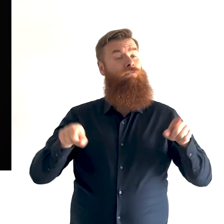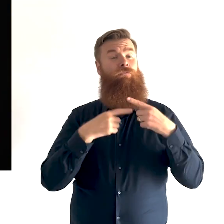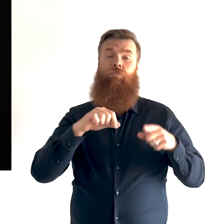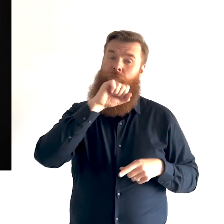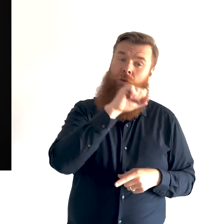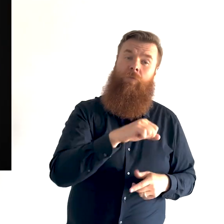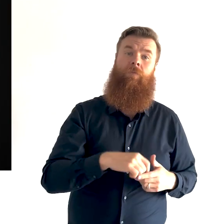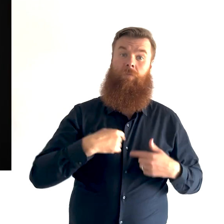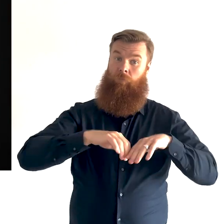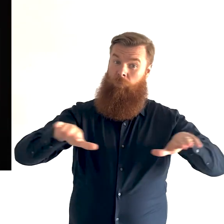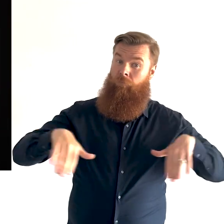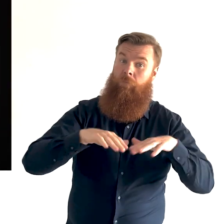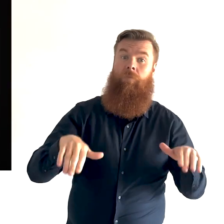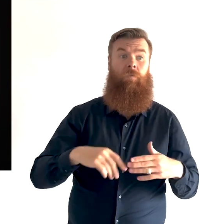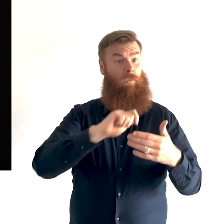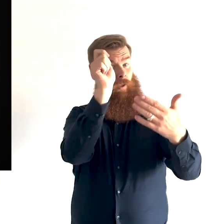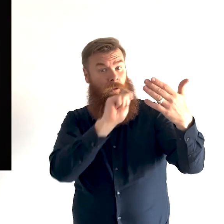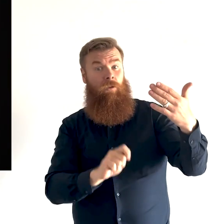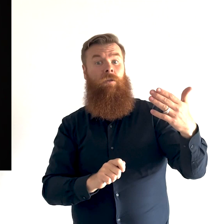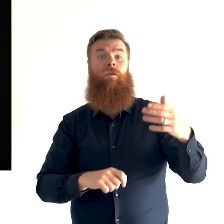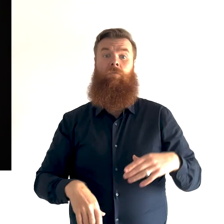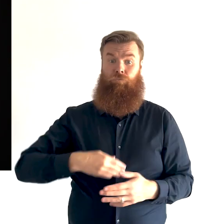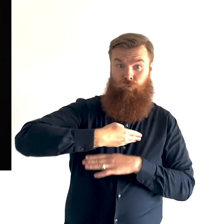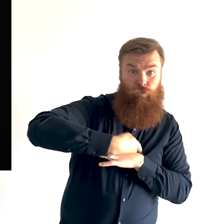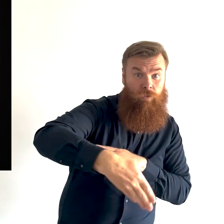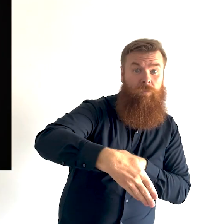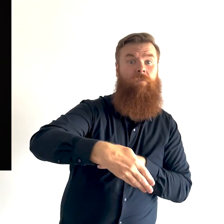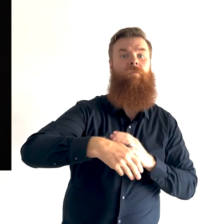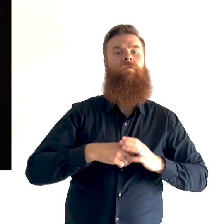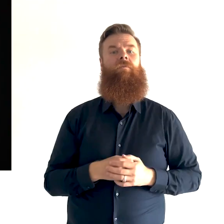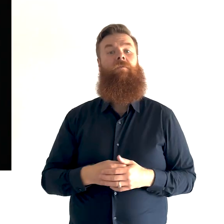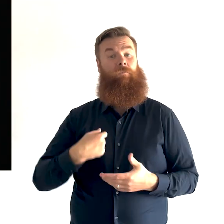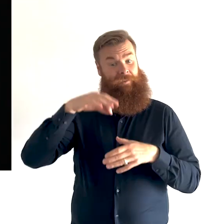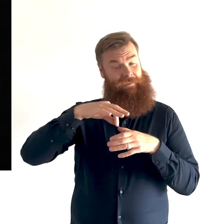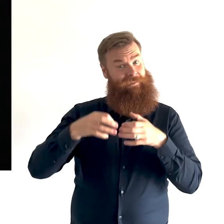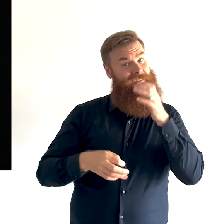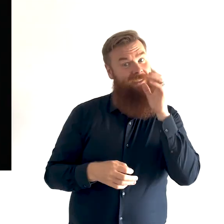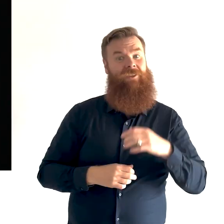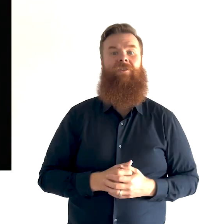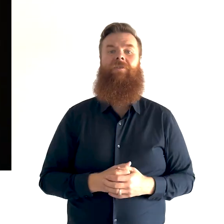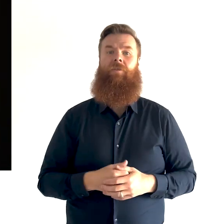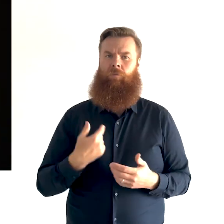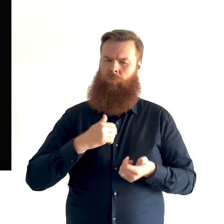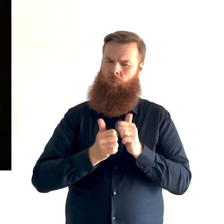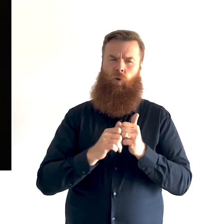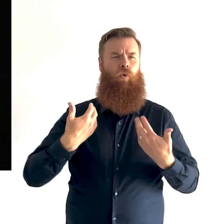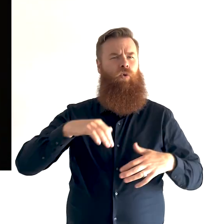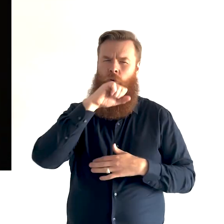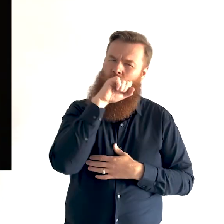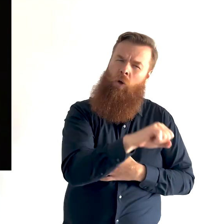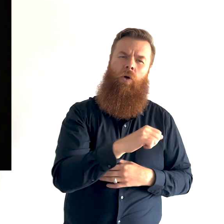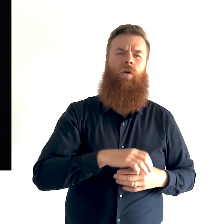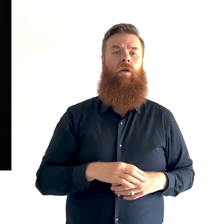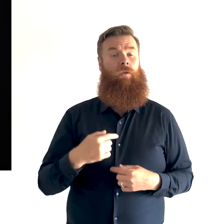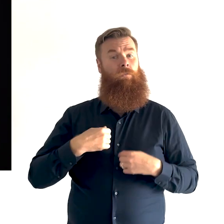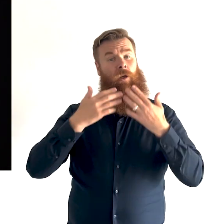music lover. A swimmer. An artist. A cricket player. A tea drinker. A huge sports